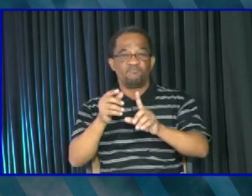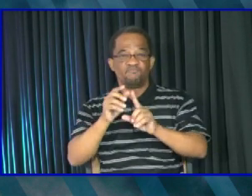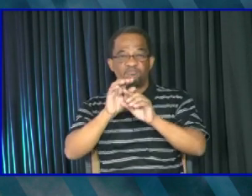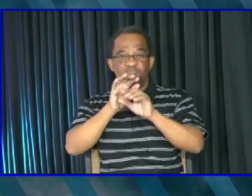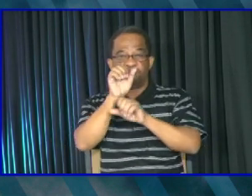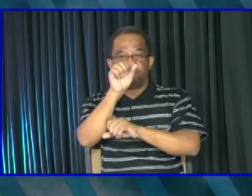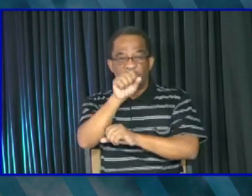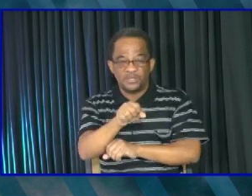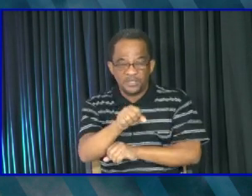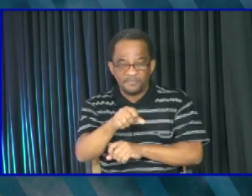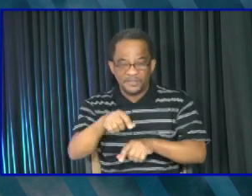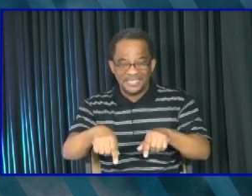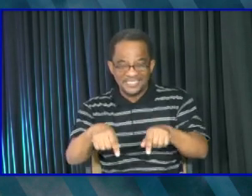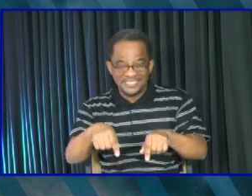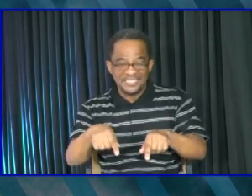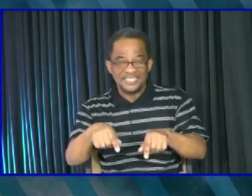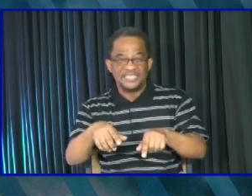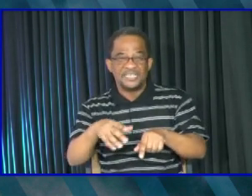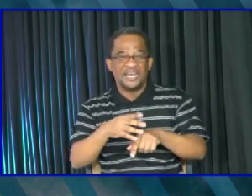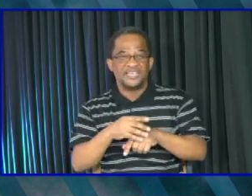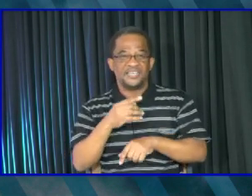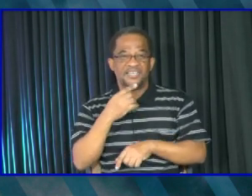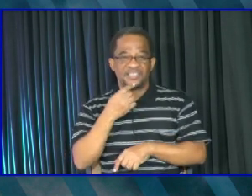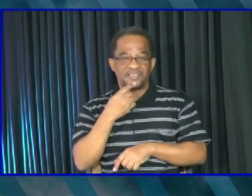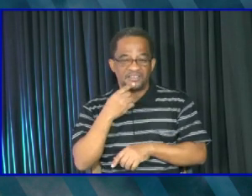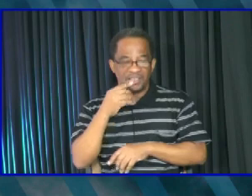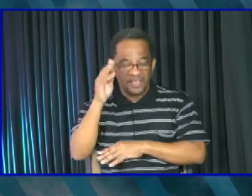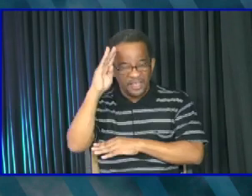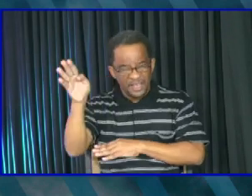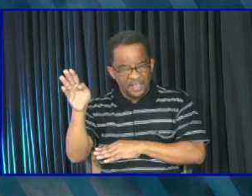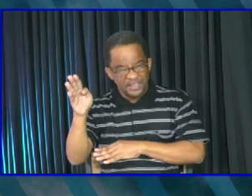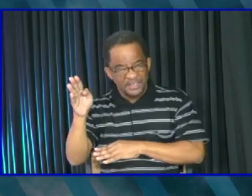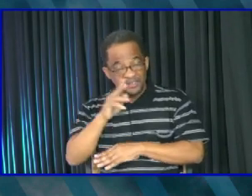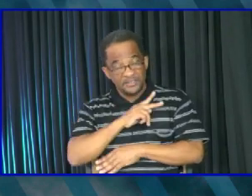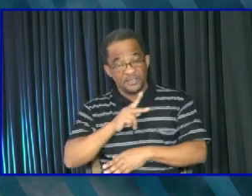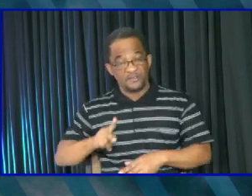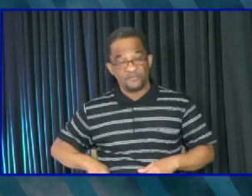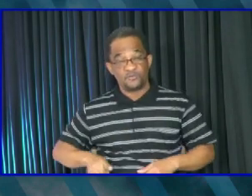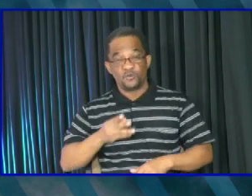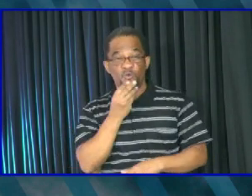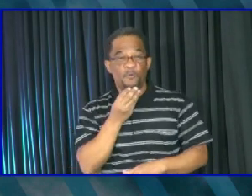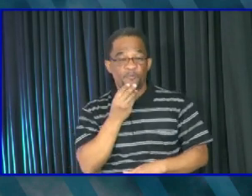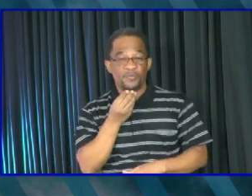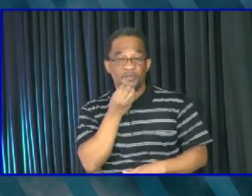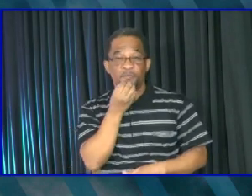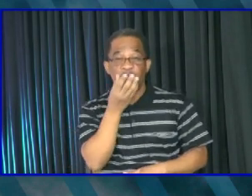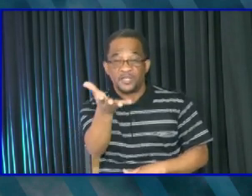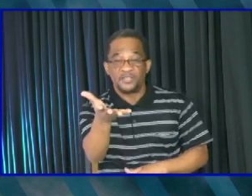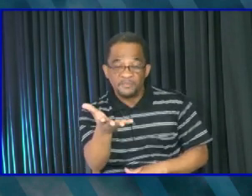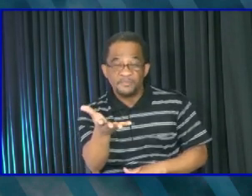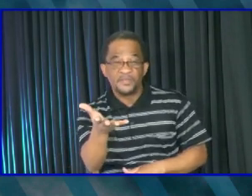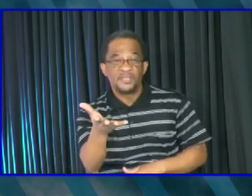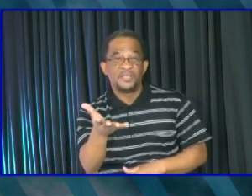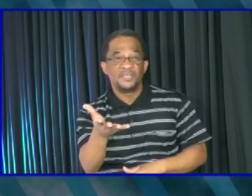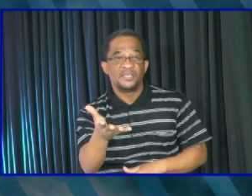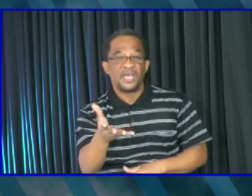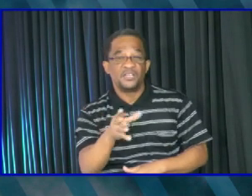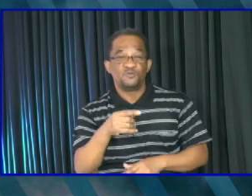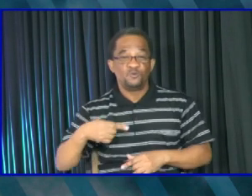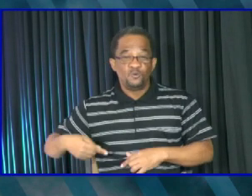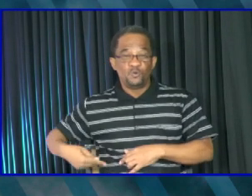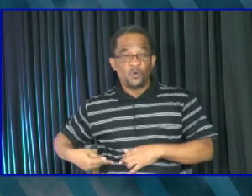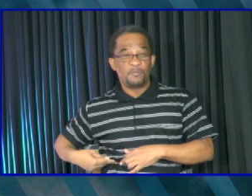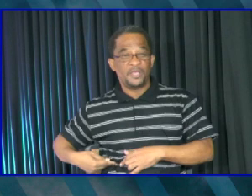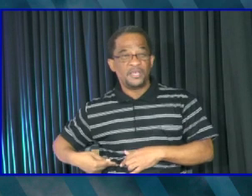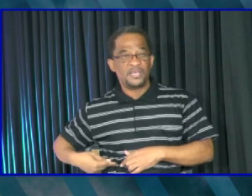saying, Hail, King of the Jews. And they spit on him and took the reed and smote him on the head.